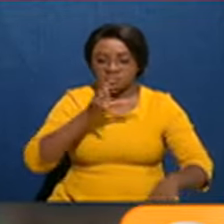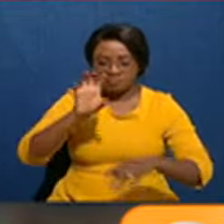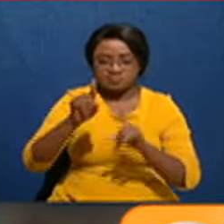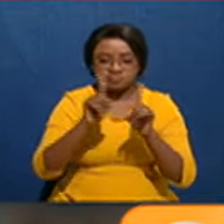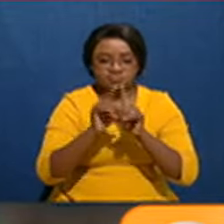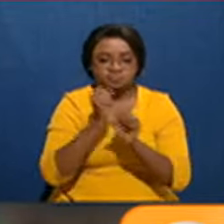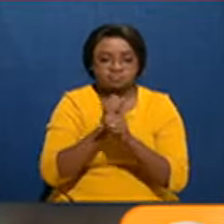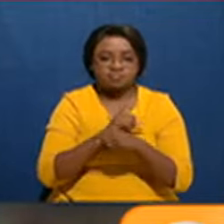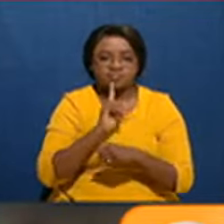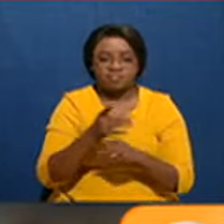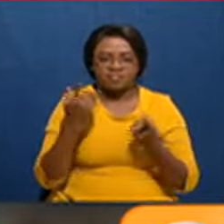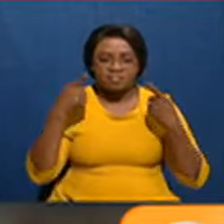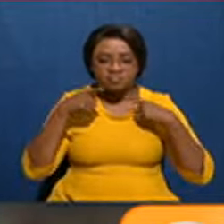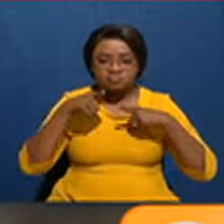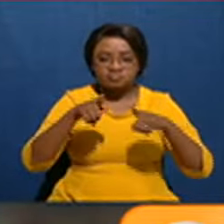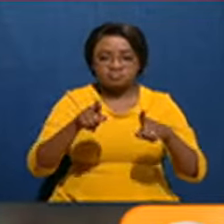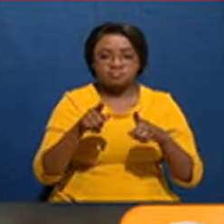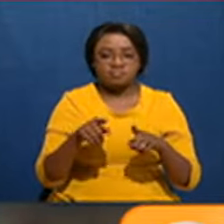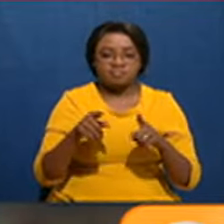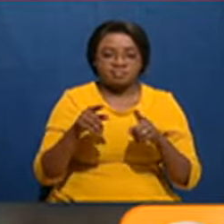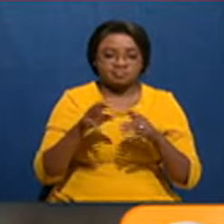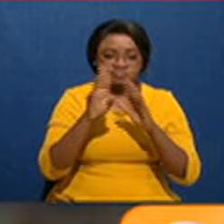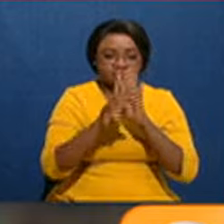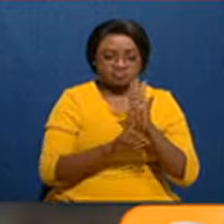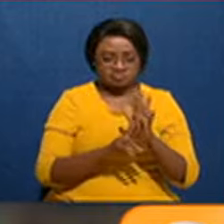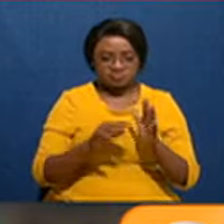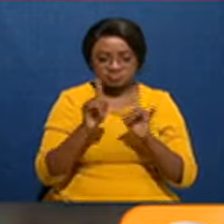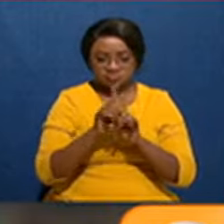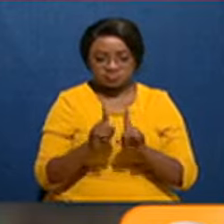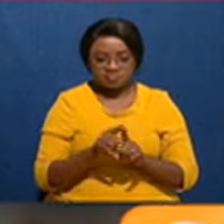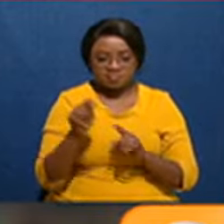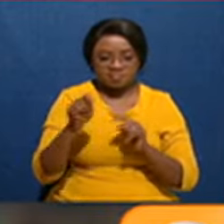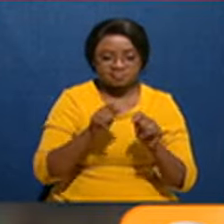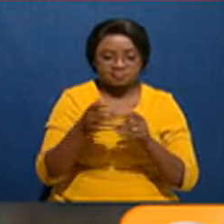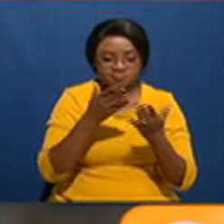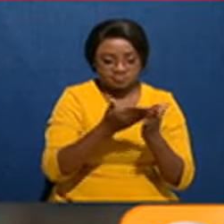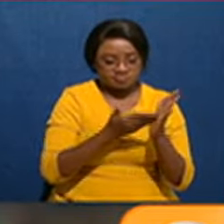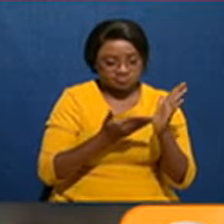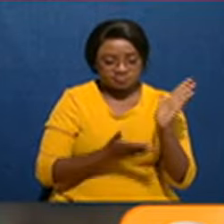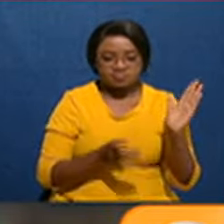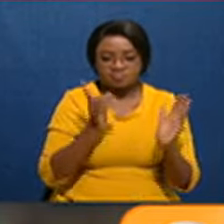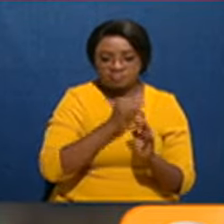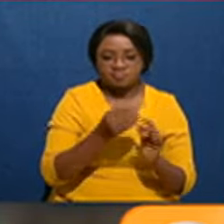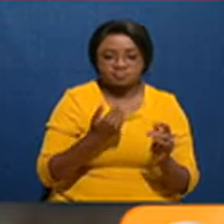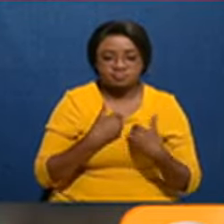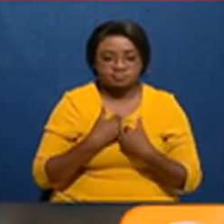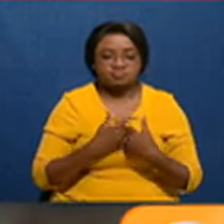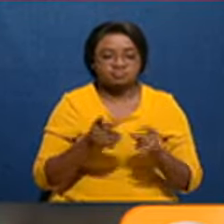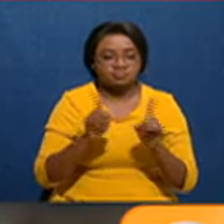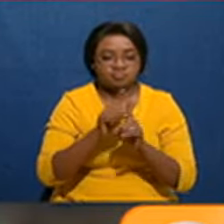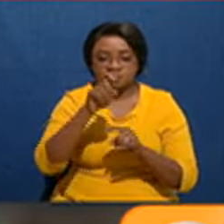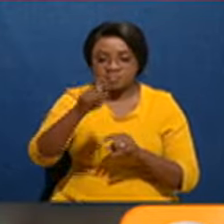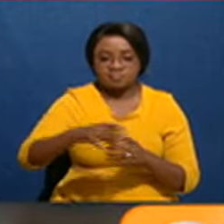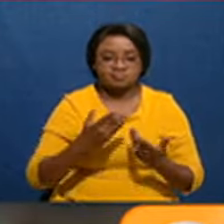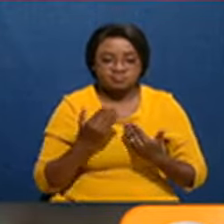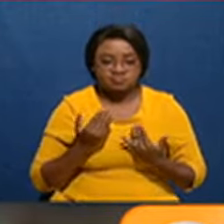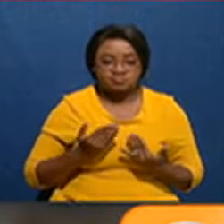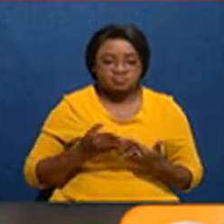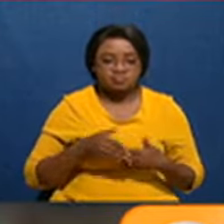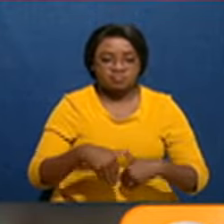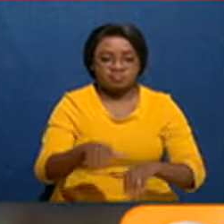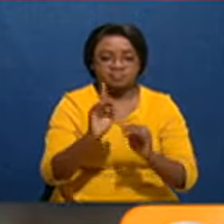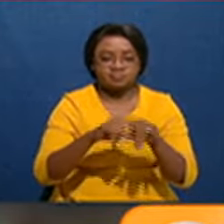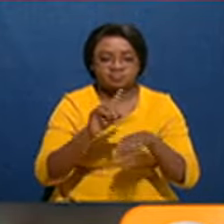ensure compliance yeah. with the rules and the regulations that they have set in terms of the standards that are being, that developers should follow in putting up their